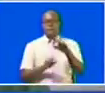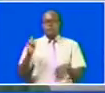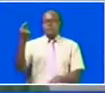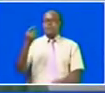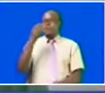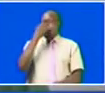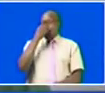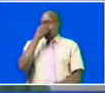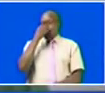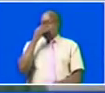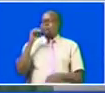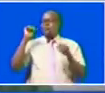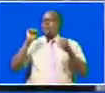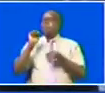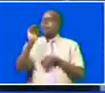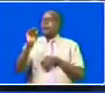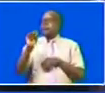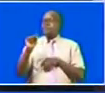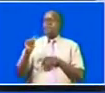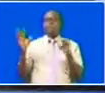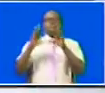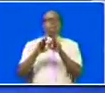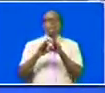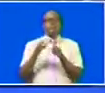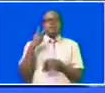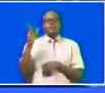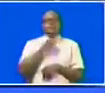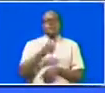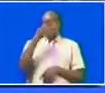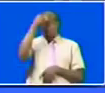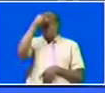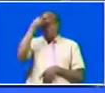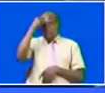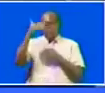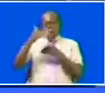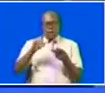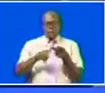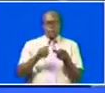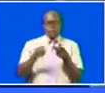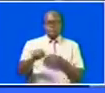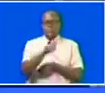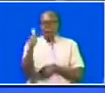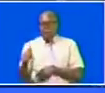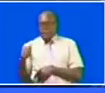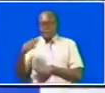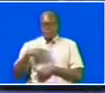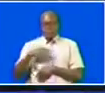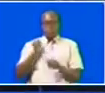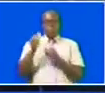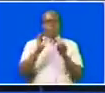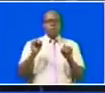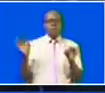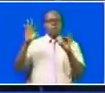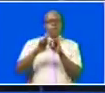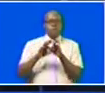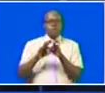at a possible political bonding with Wetangula. Minaona kina Weta hawako mbali. Minaona wale wengine hawako mbali. Wakiokoka